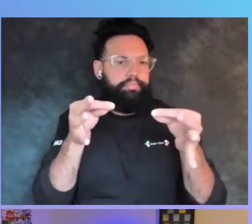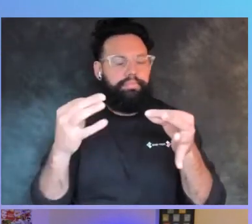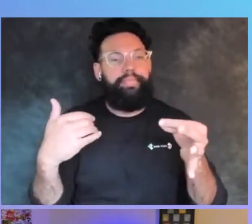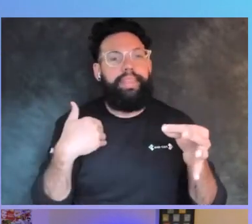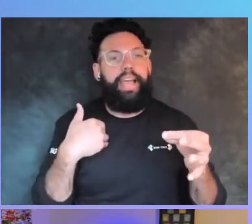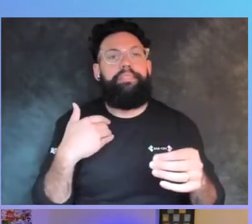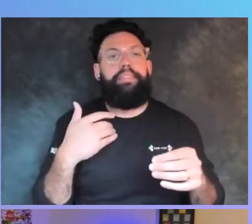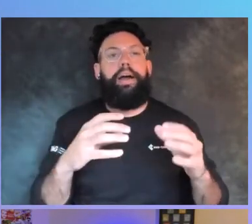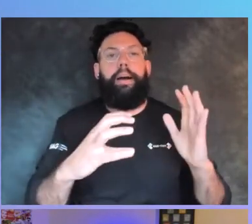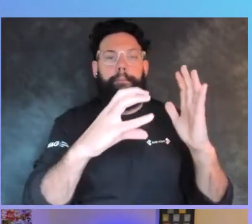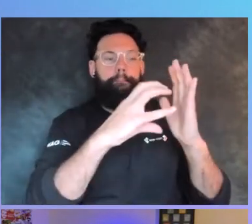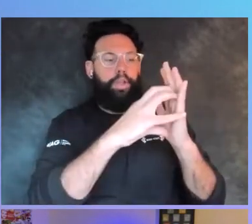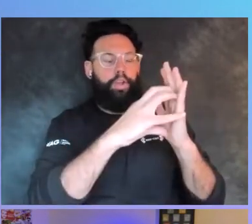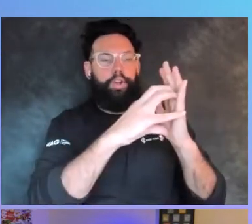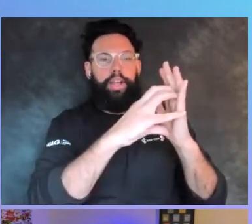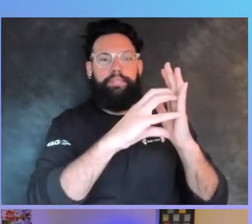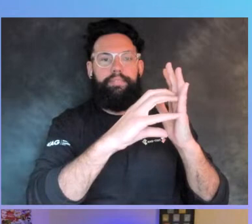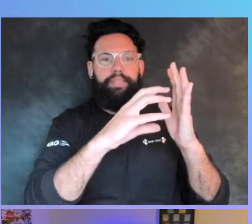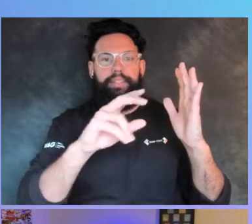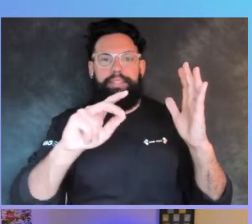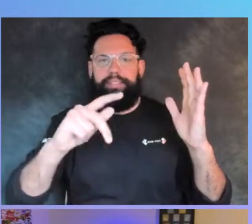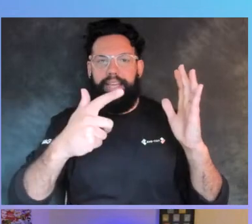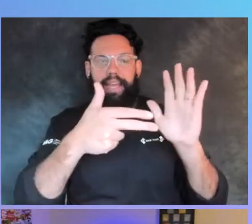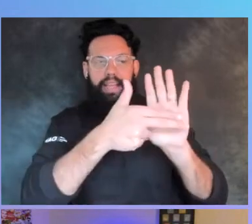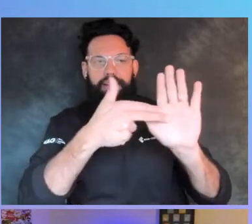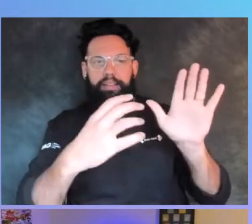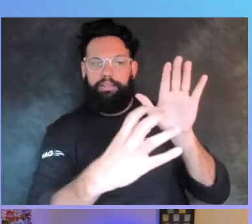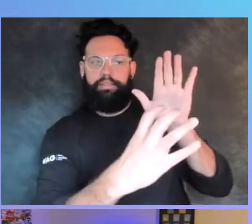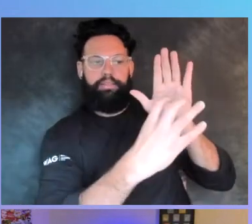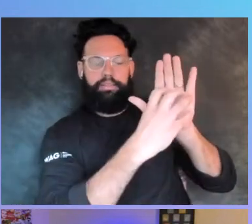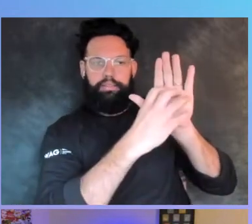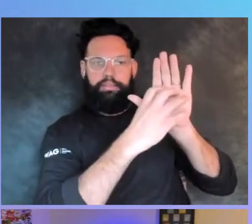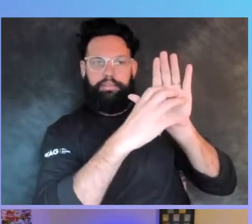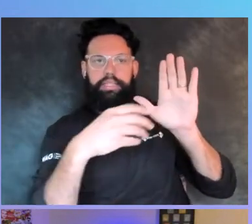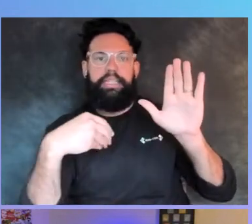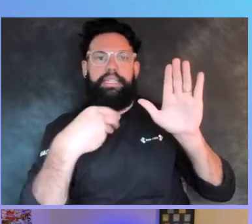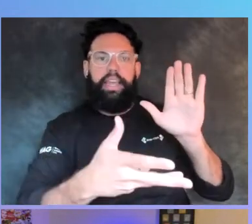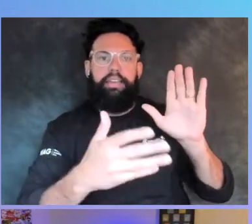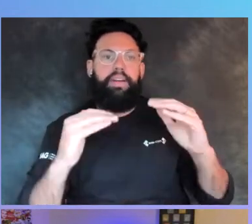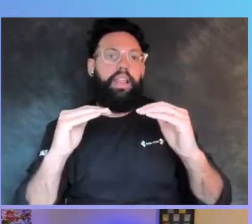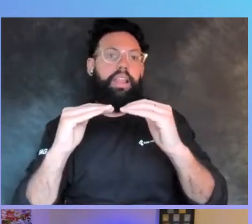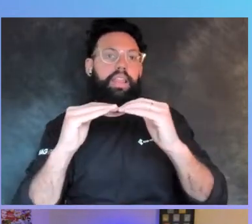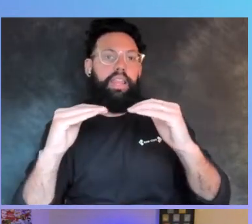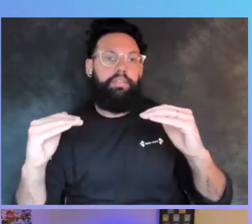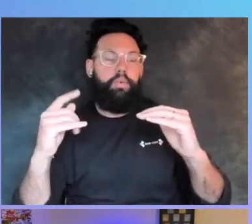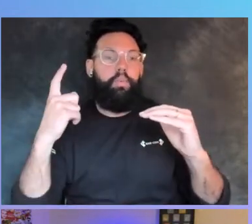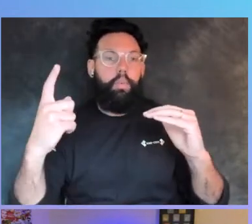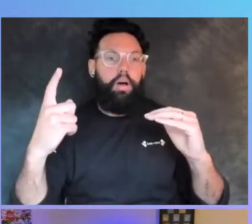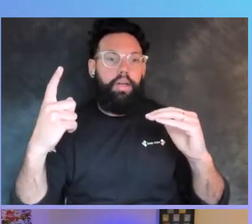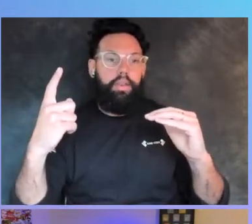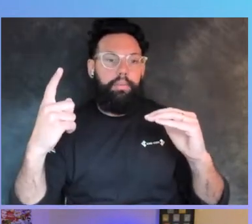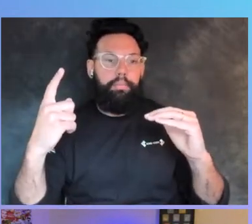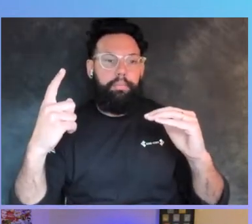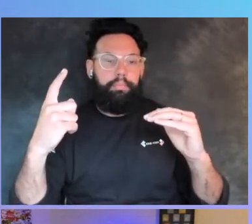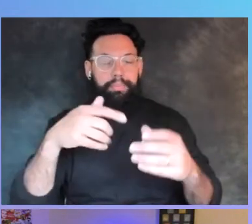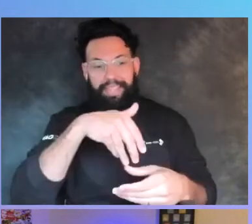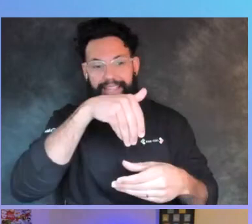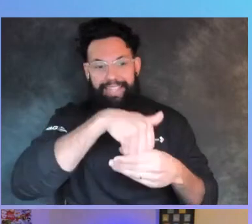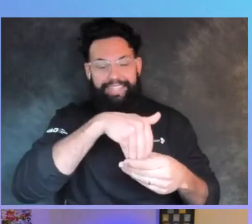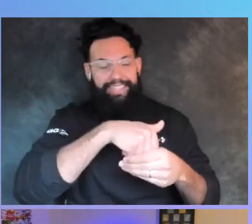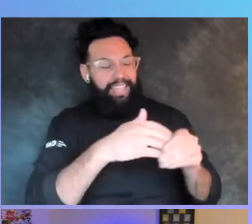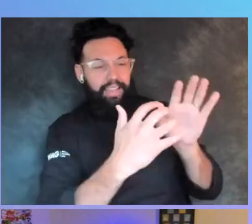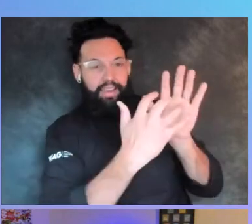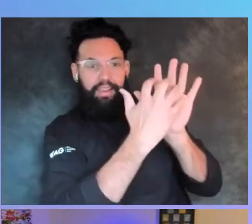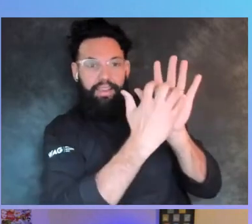tag that has been given an ARIA level of 1. And inside of its inner content, we have some